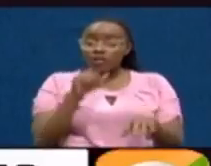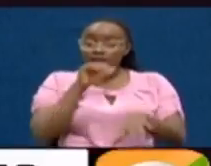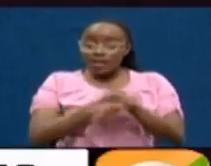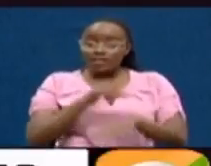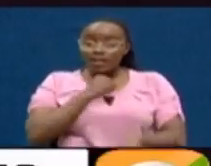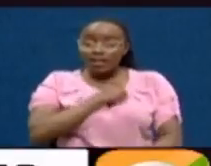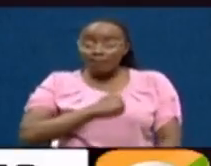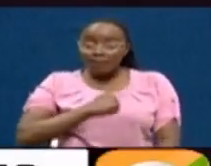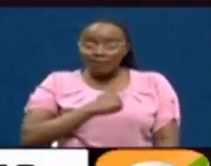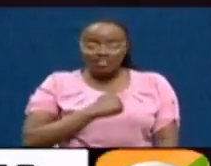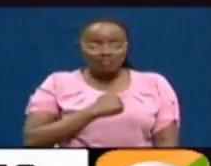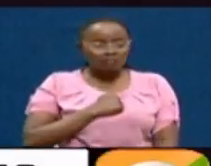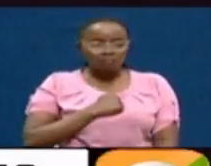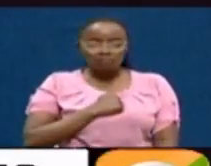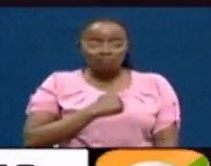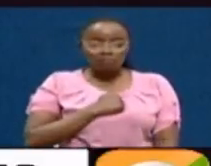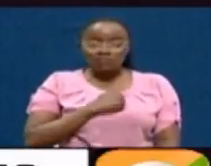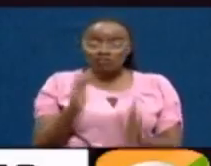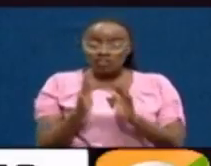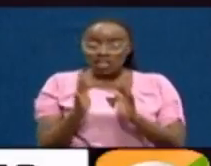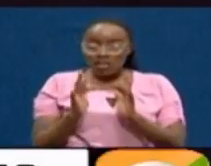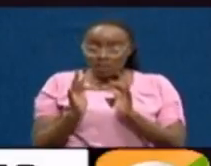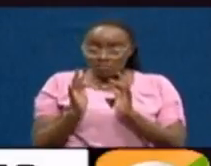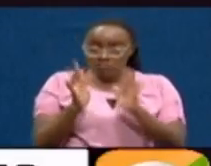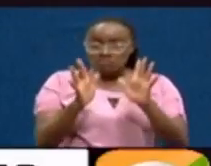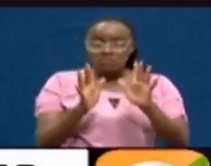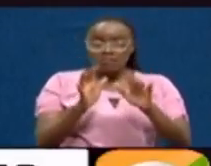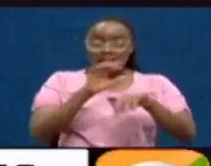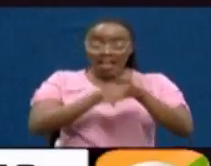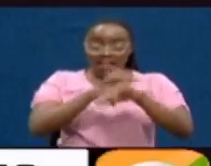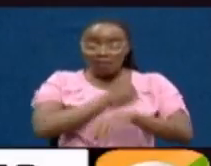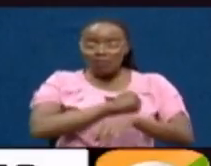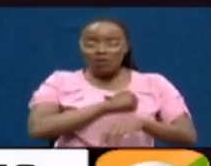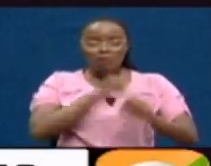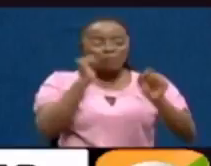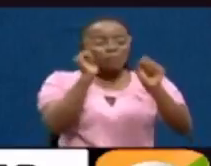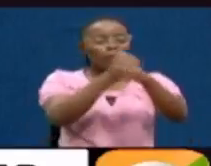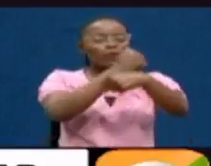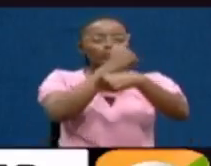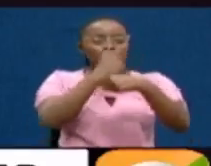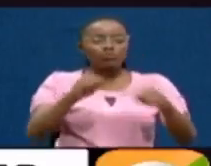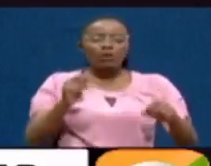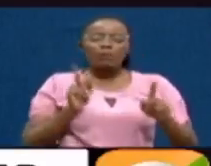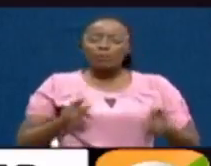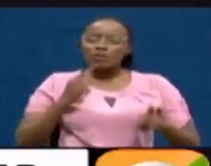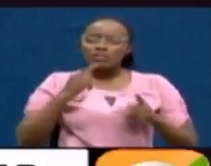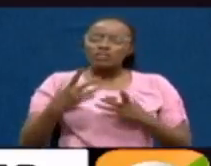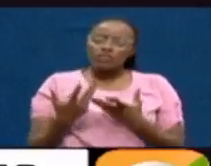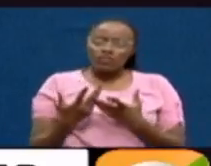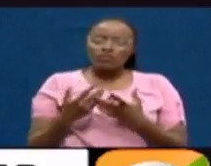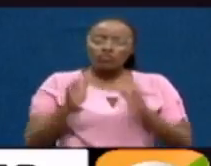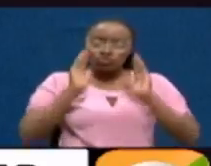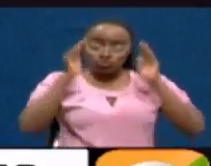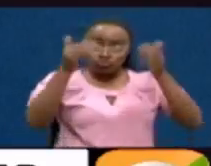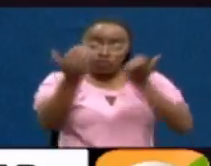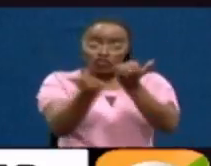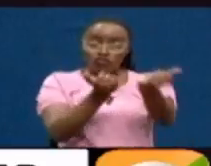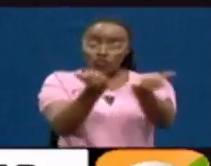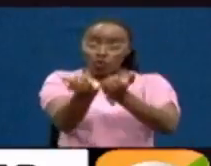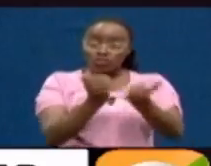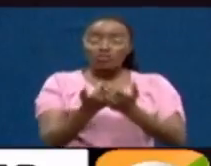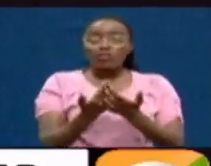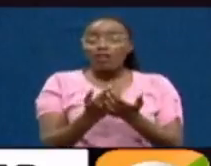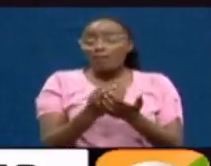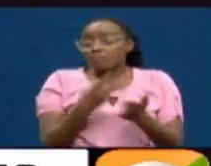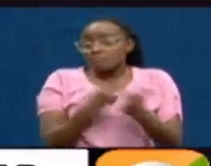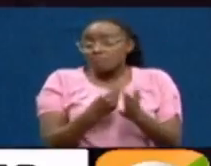apology for that email you sent, you cannot. People will say, go the business way. Where's the